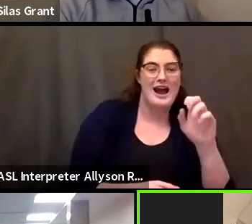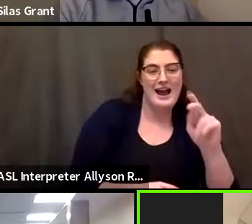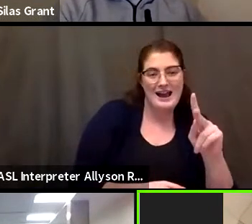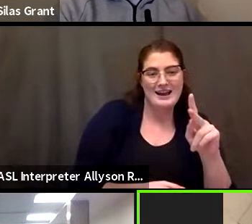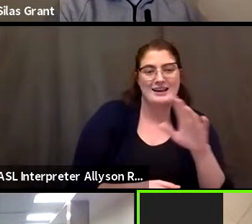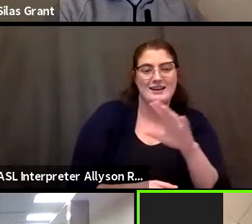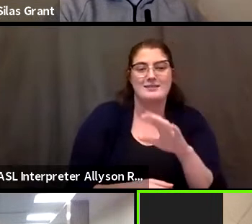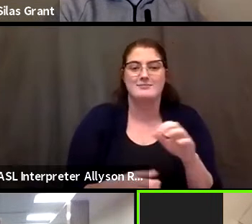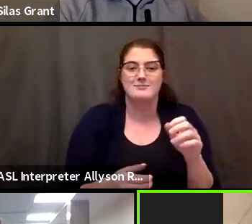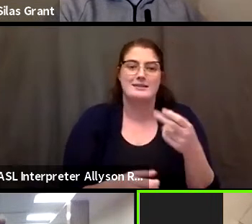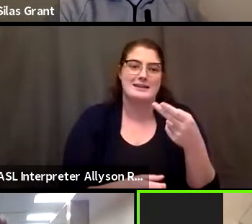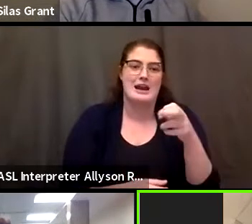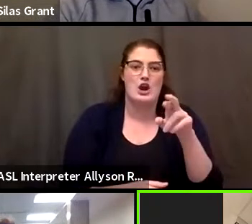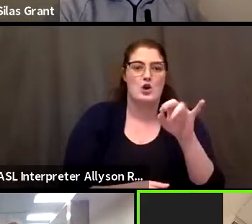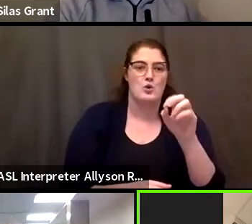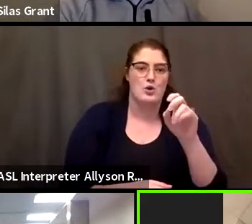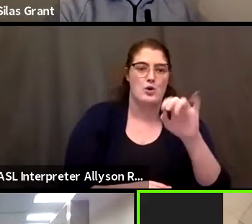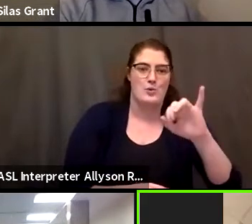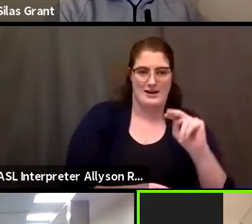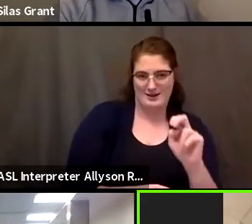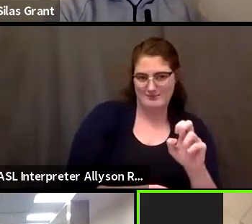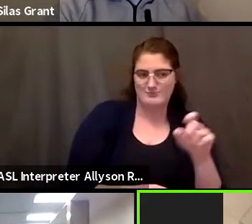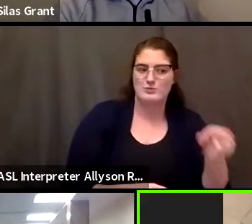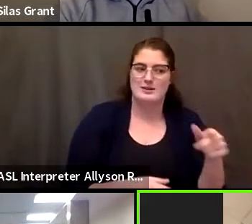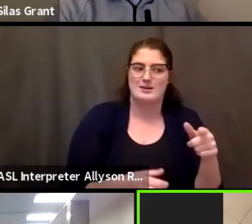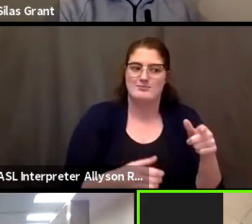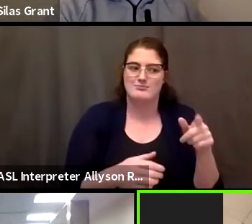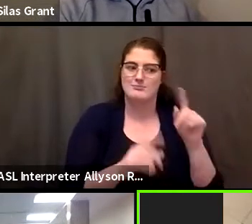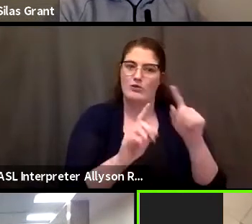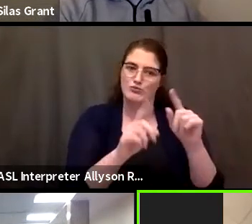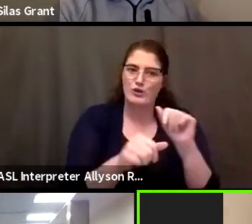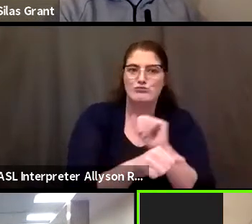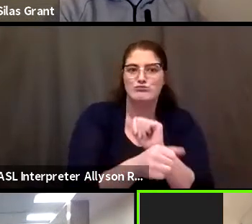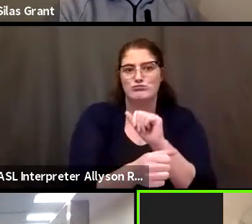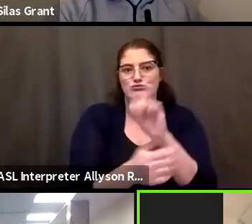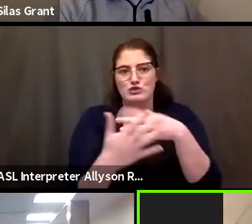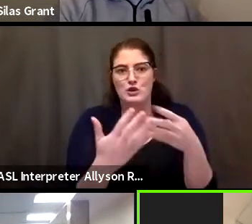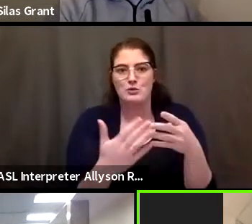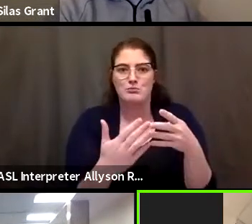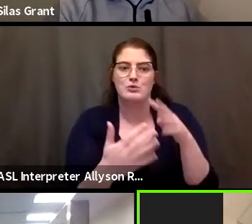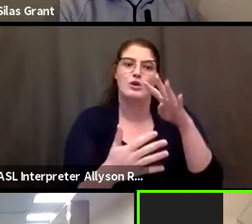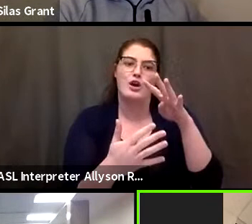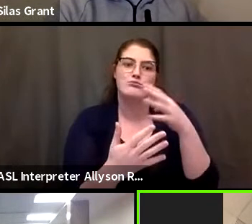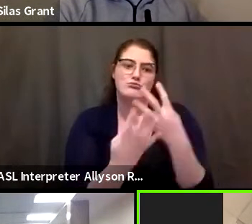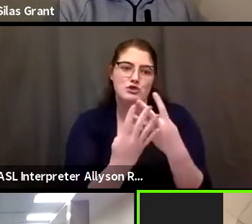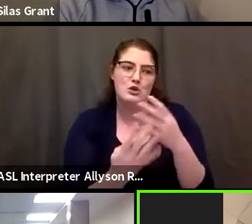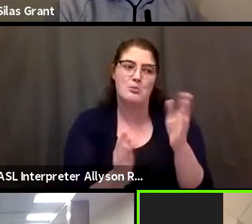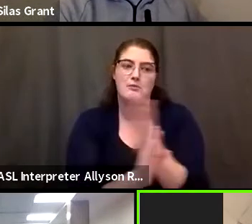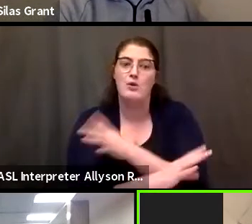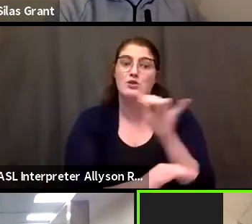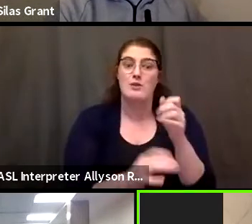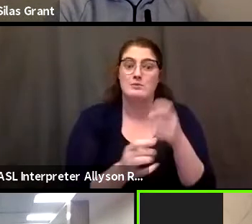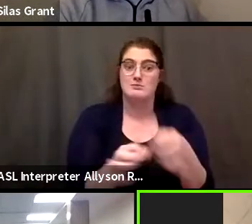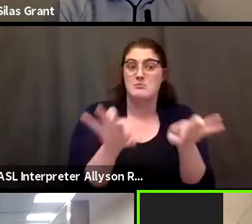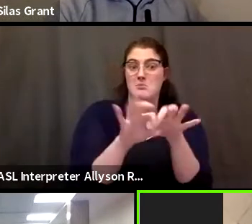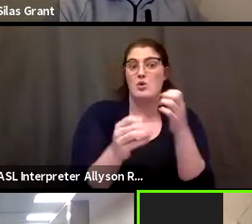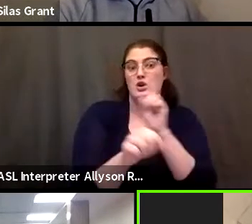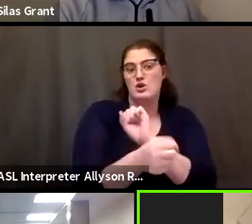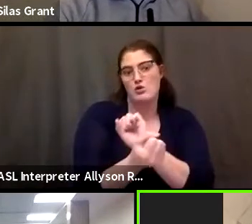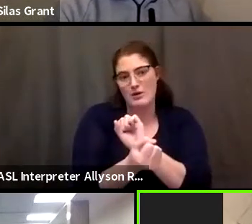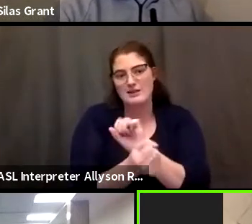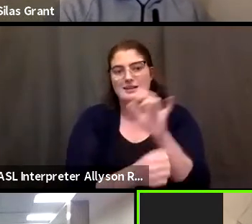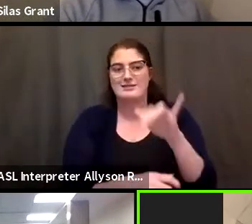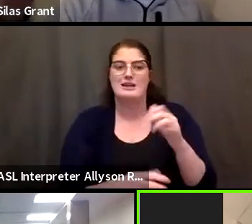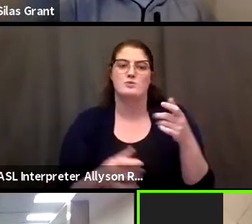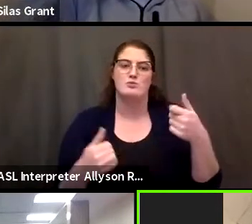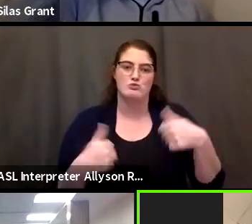he was a felon. So that was actually a significant arrest, and so that's what we're looking to try and do,